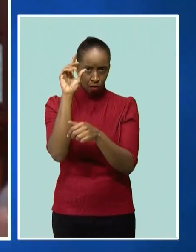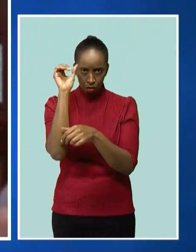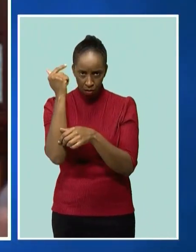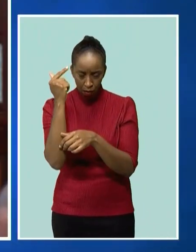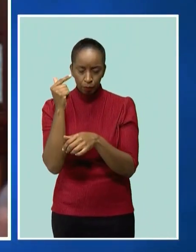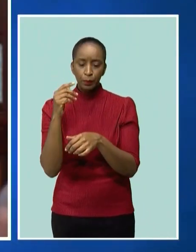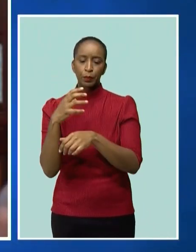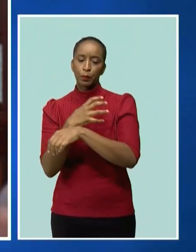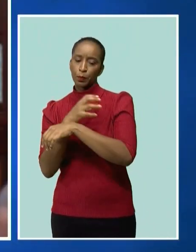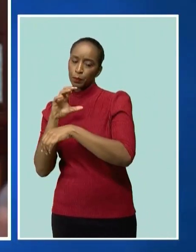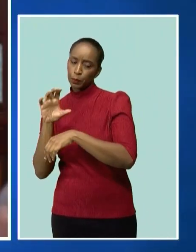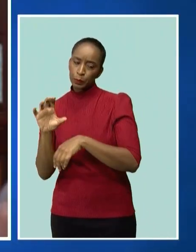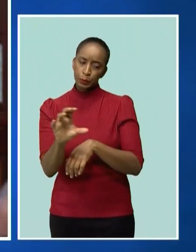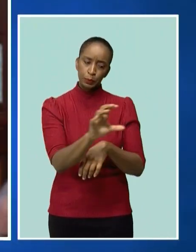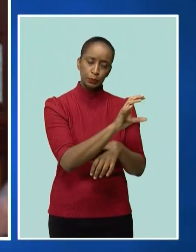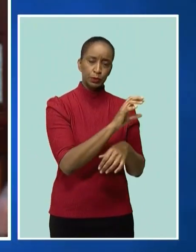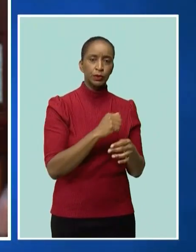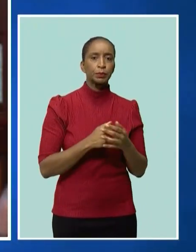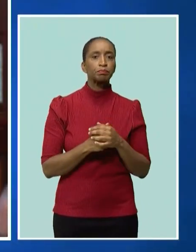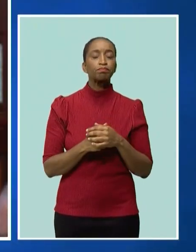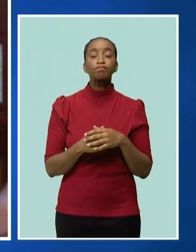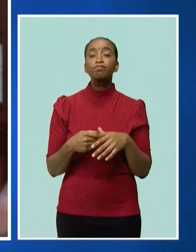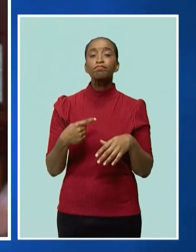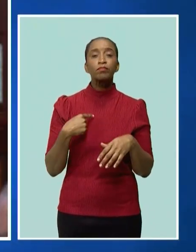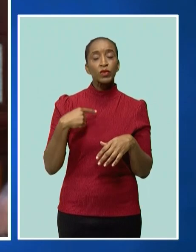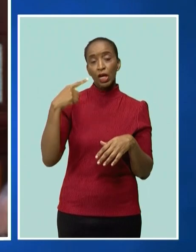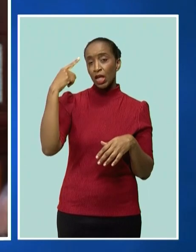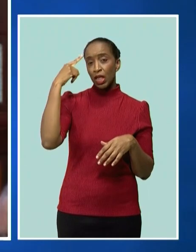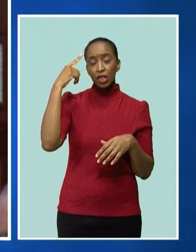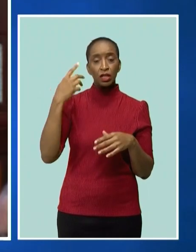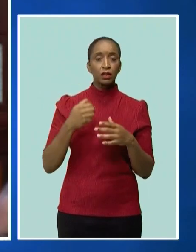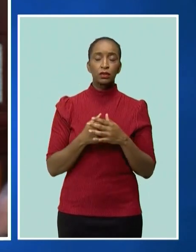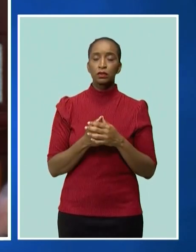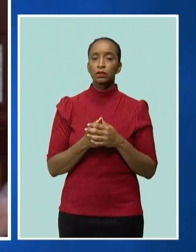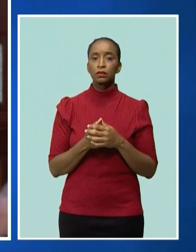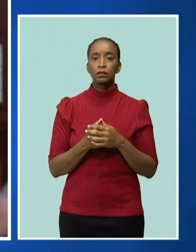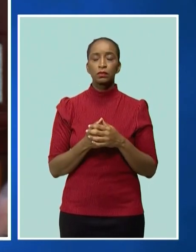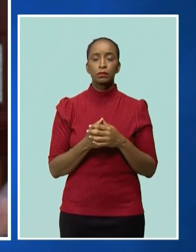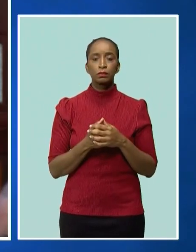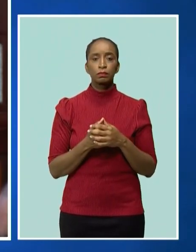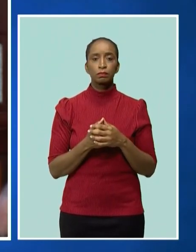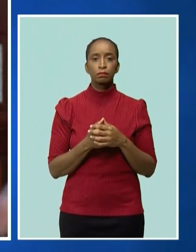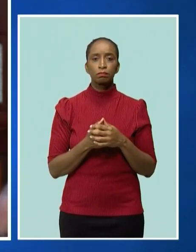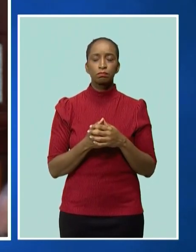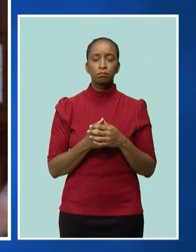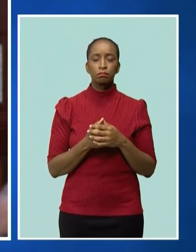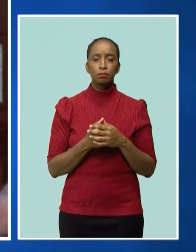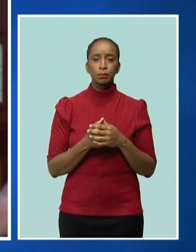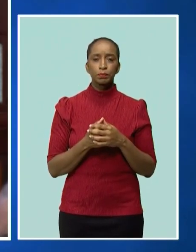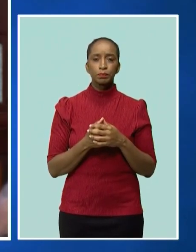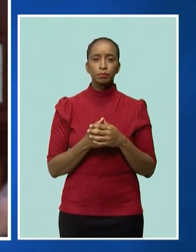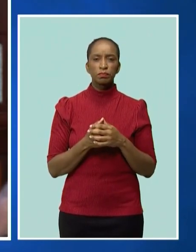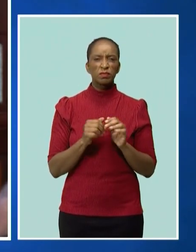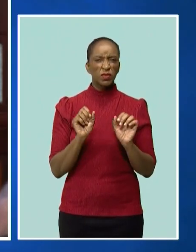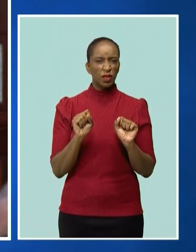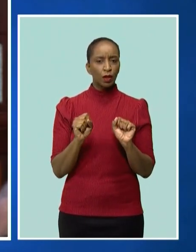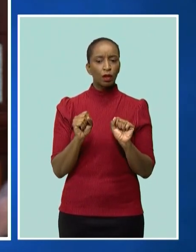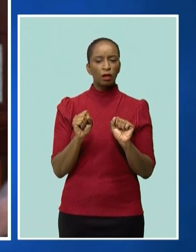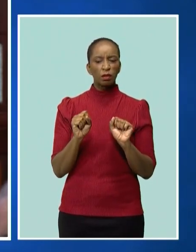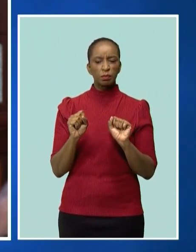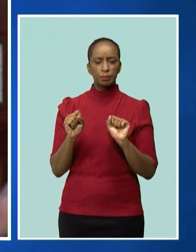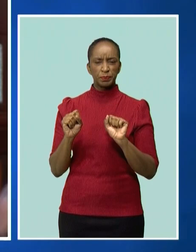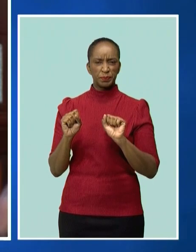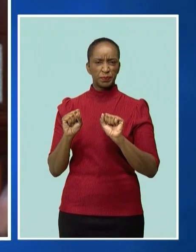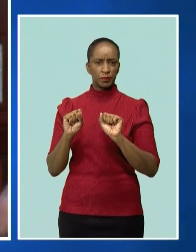very strongly, at the end of the day, the best way to build social capital, to deliver on the promise